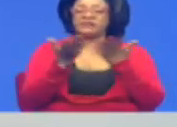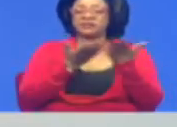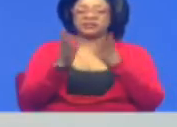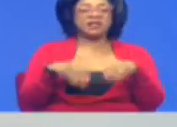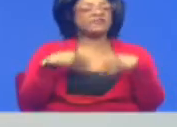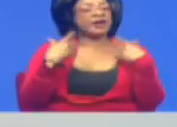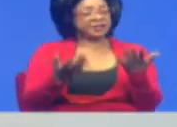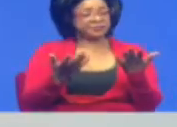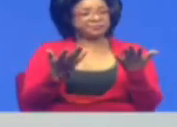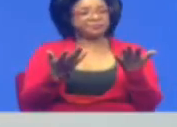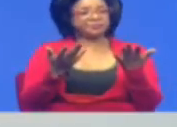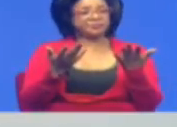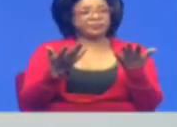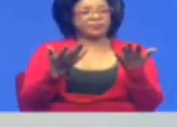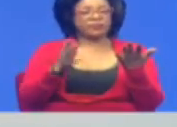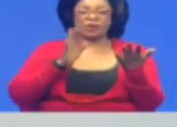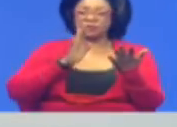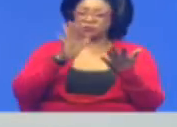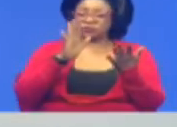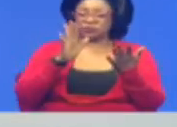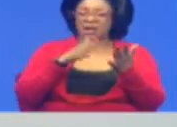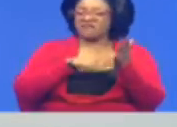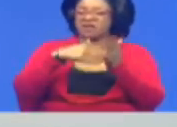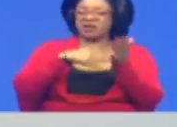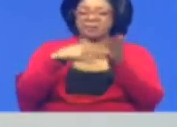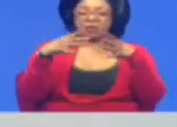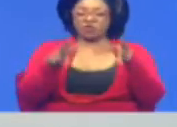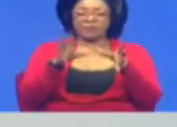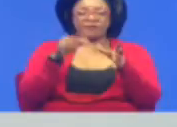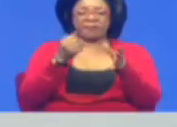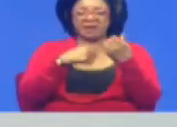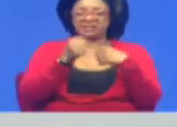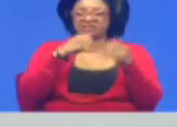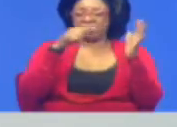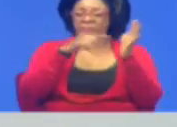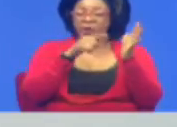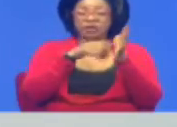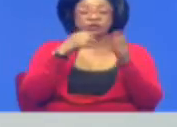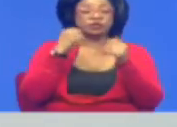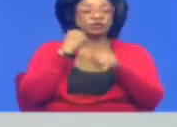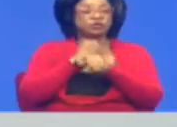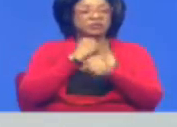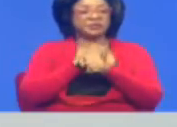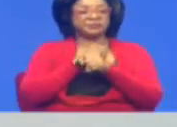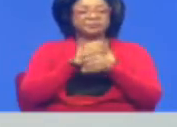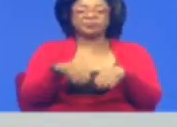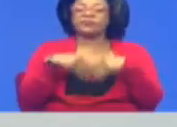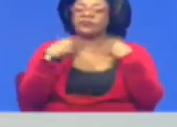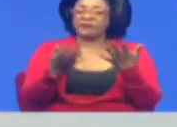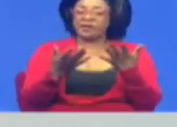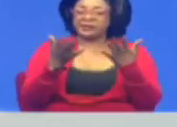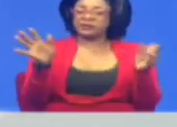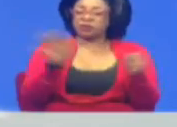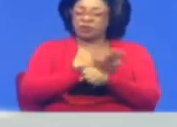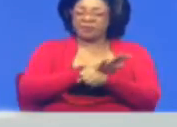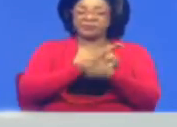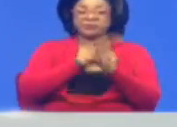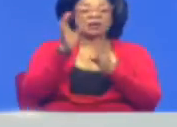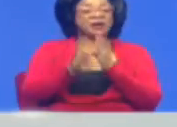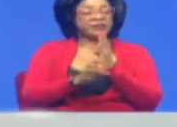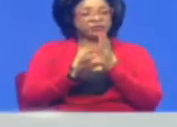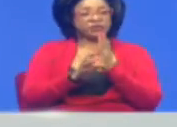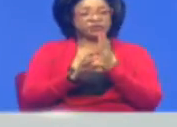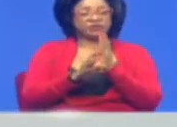healthcare workers belonging to vulnerable groups from active frontline duty. Provides a comprehensive medical cover for workers